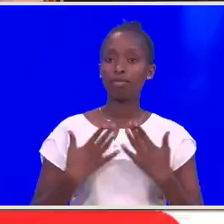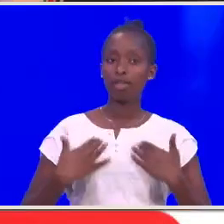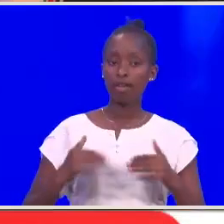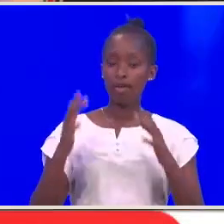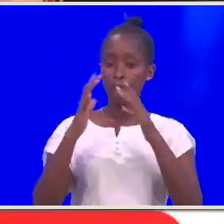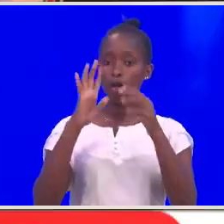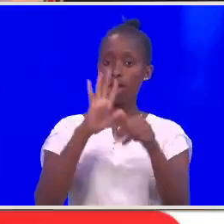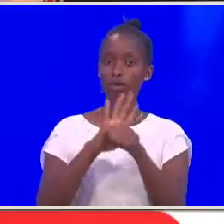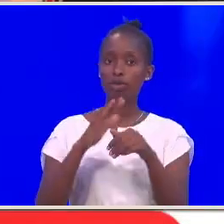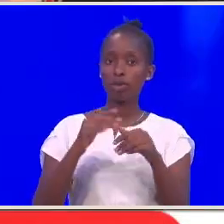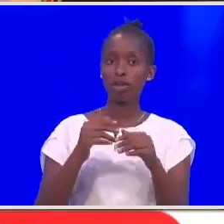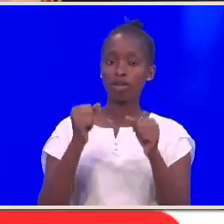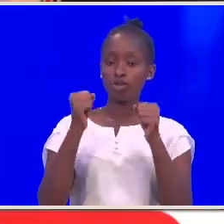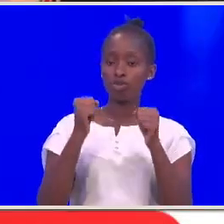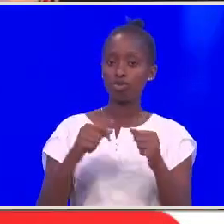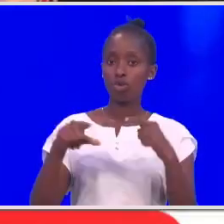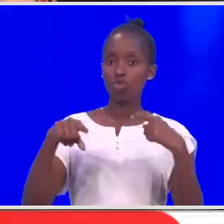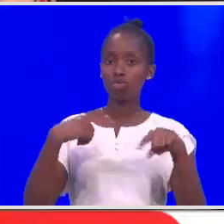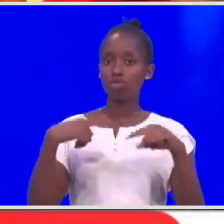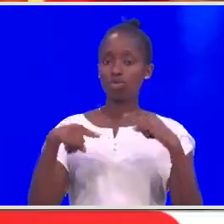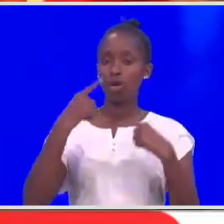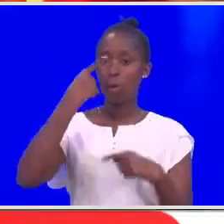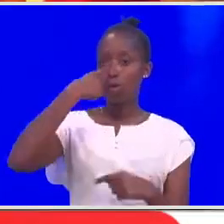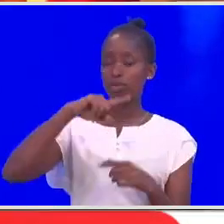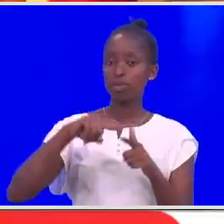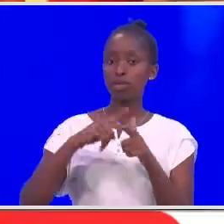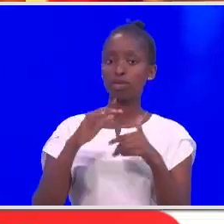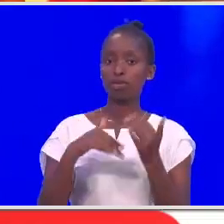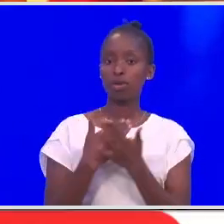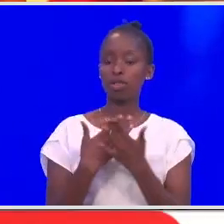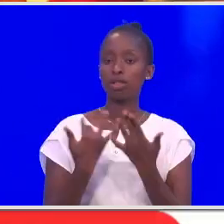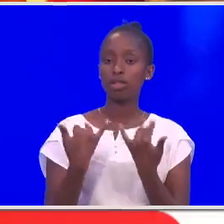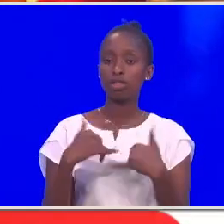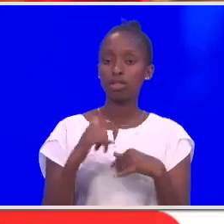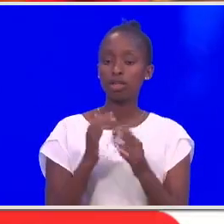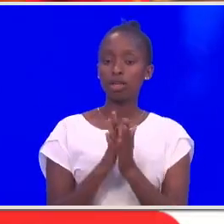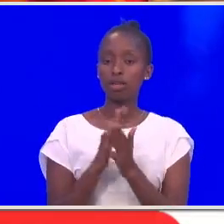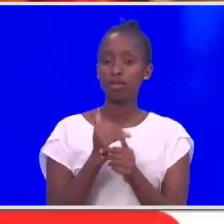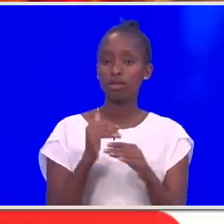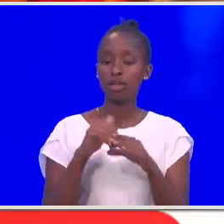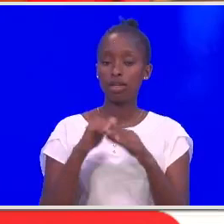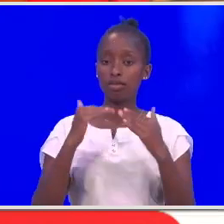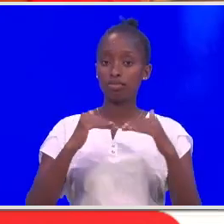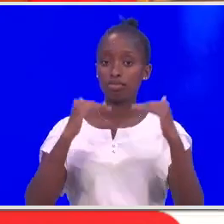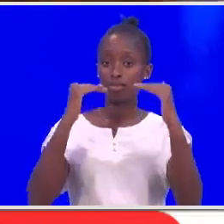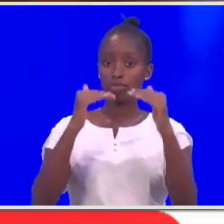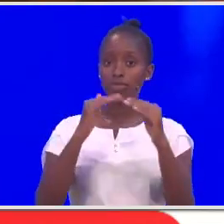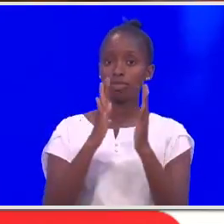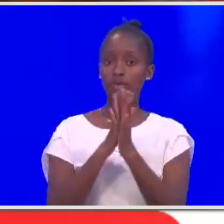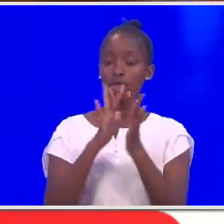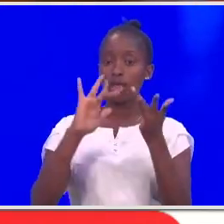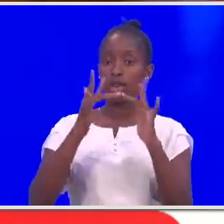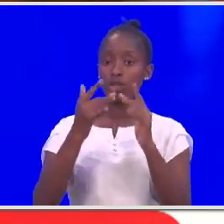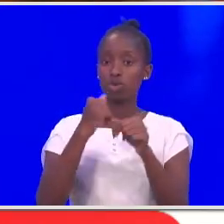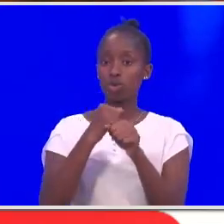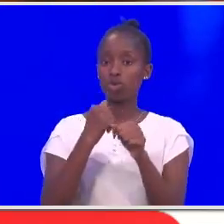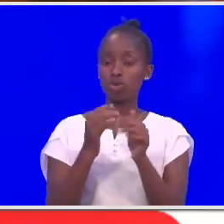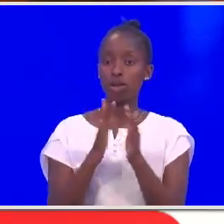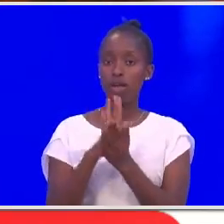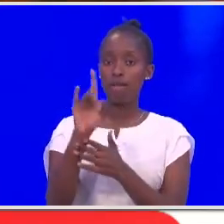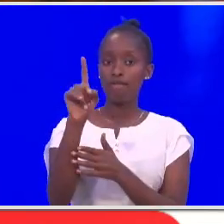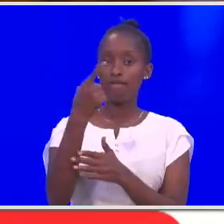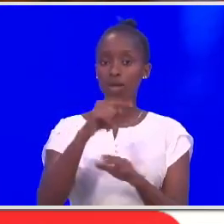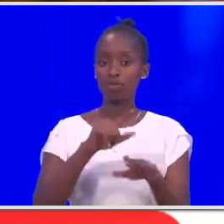than ever for strong competition policy and effective advocacy in the International Competition Network workshop's first plenary